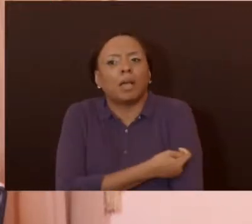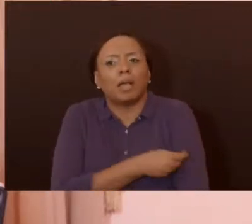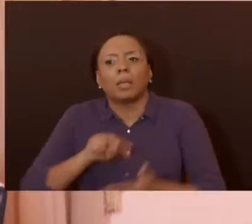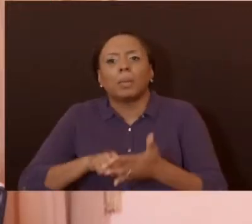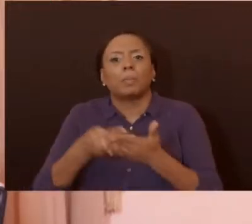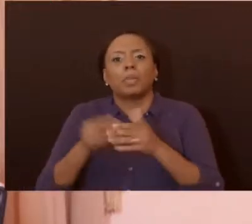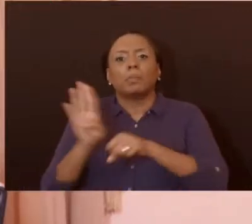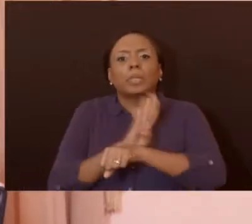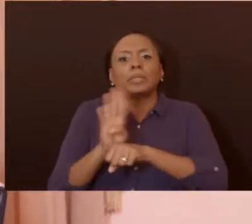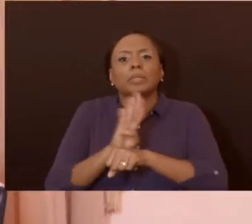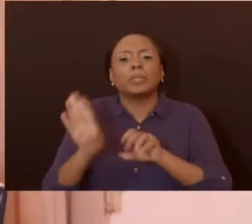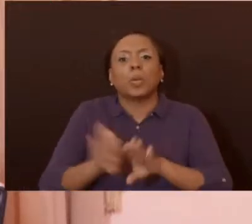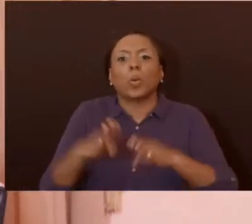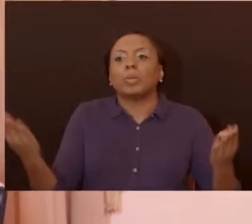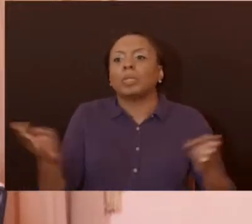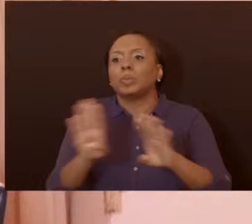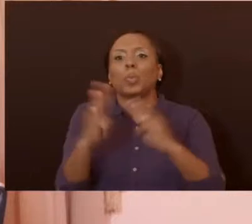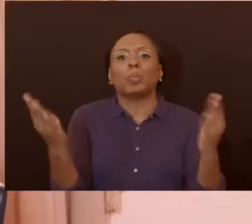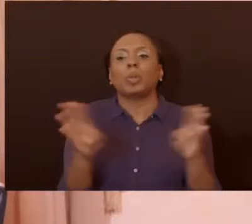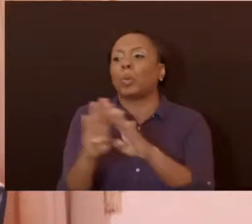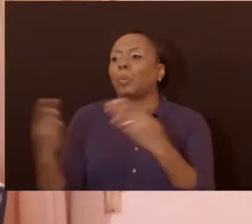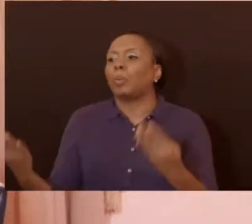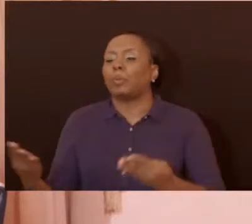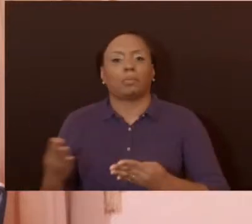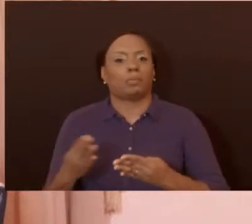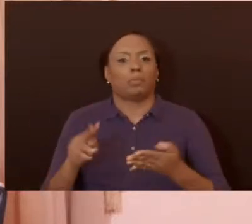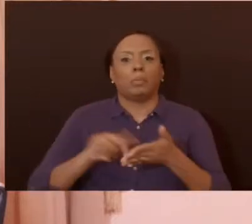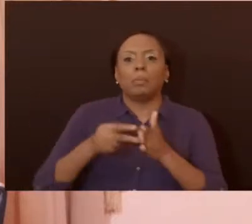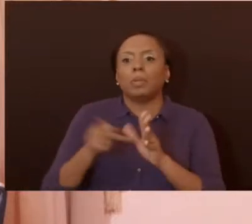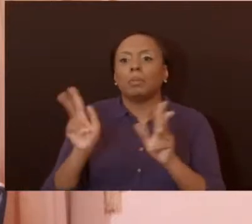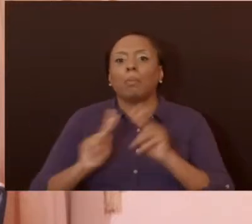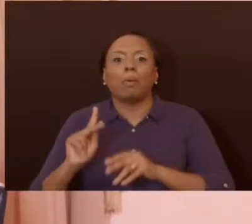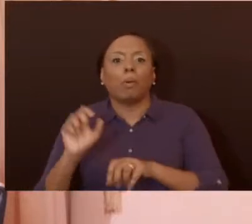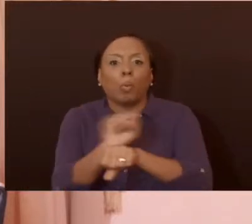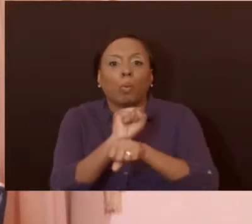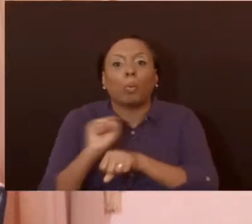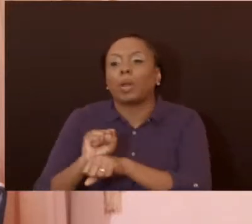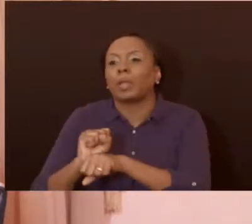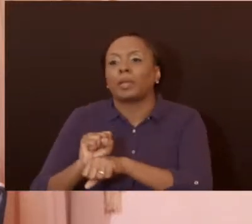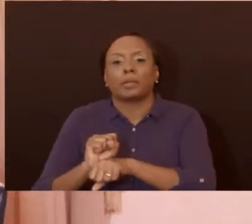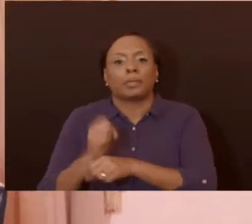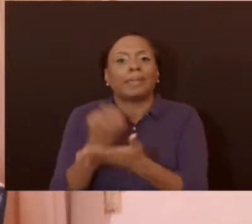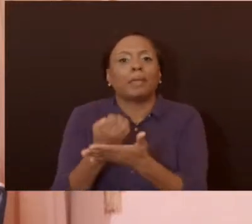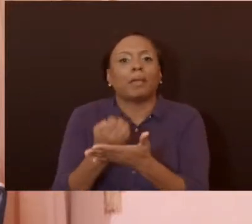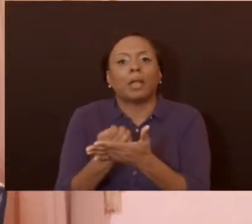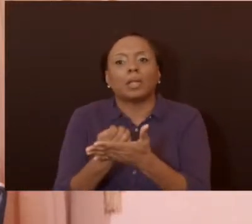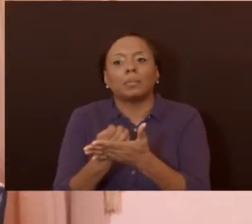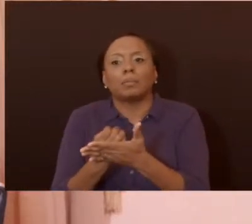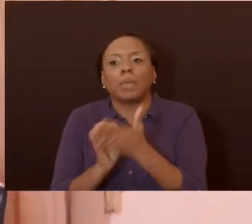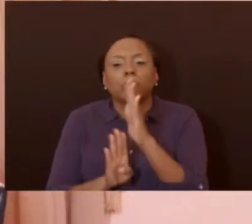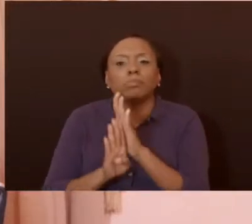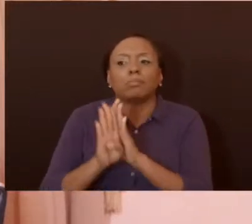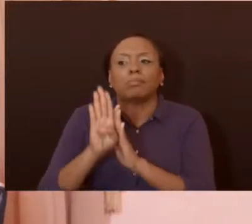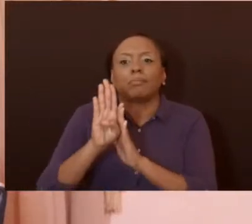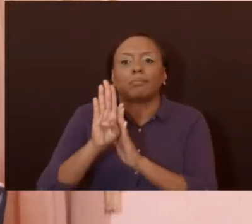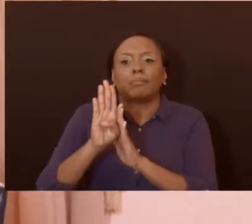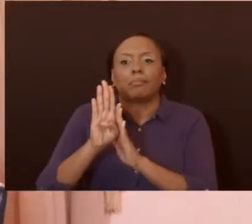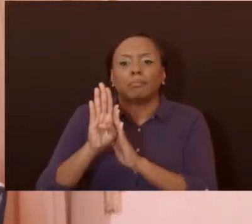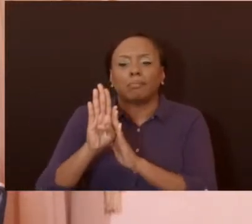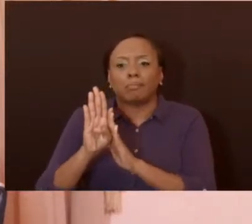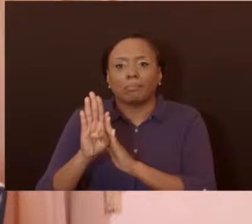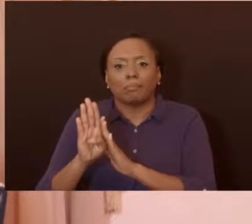healthy, and being able to function as a whole, properly running country. So at this point in